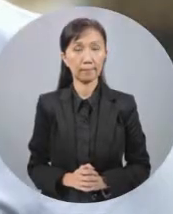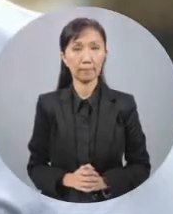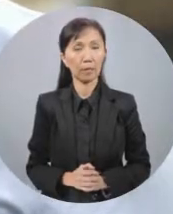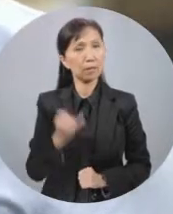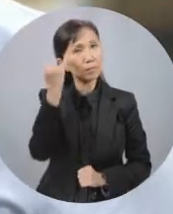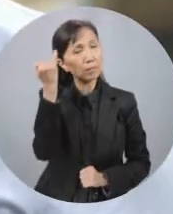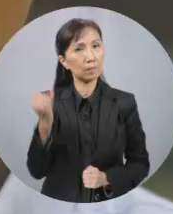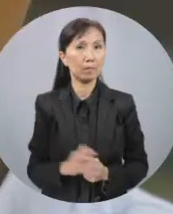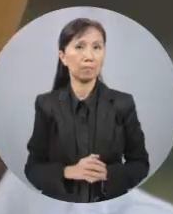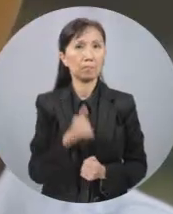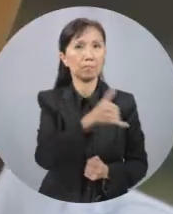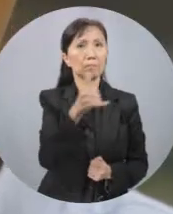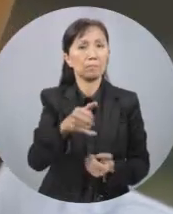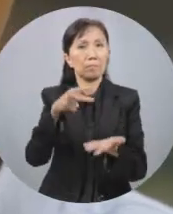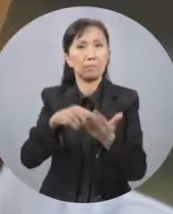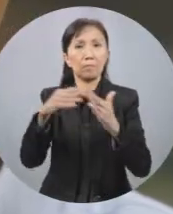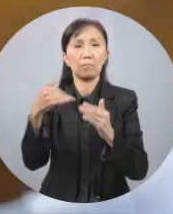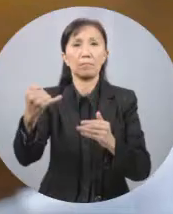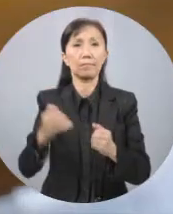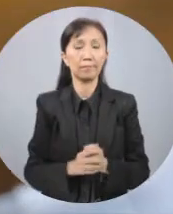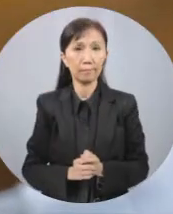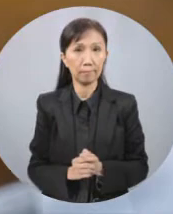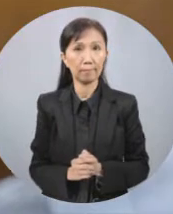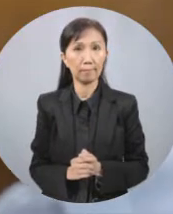For some reasons, I couldn't rent a flat.